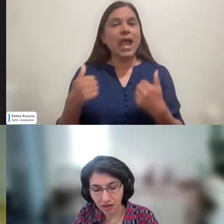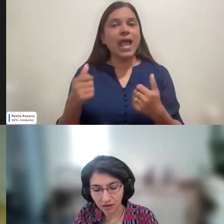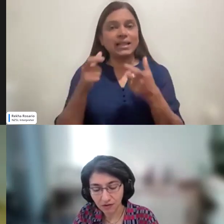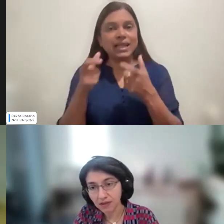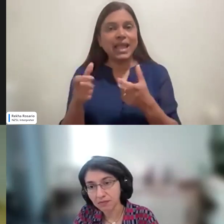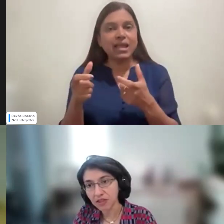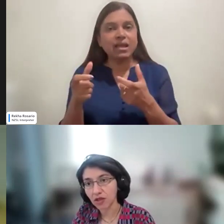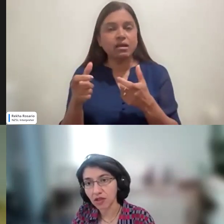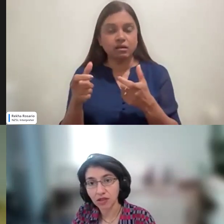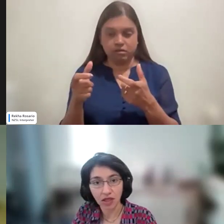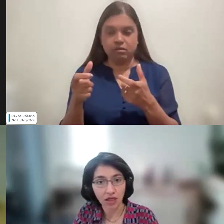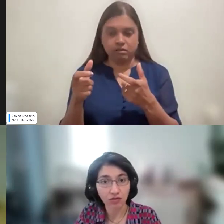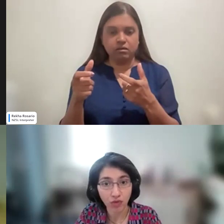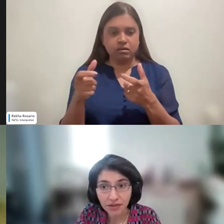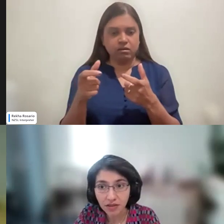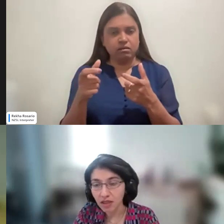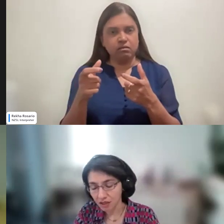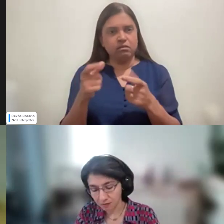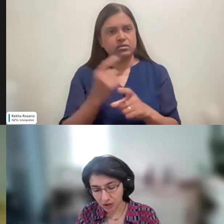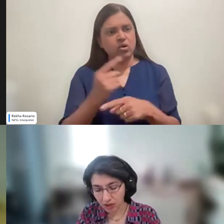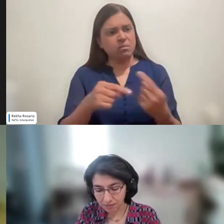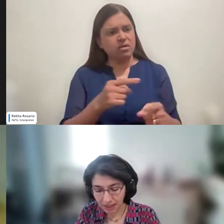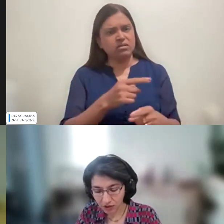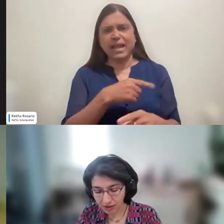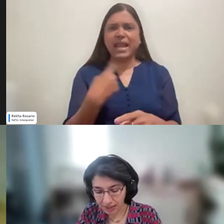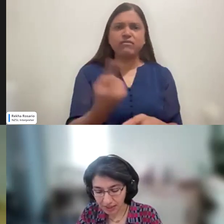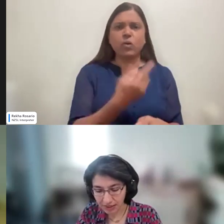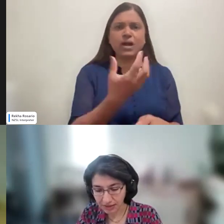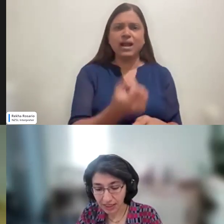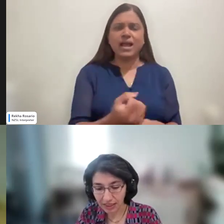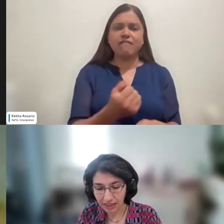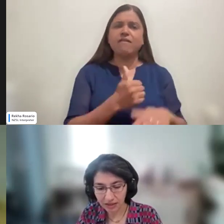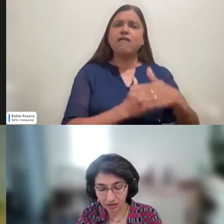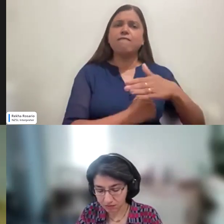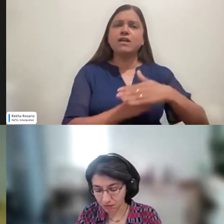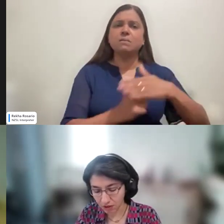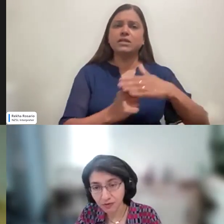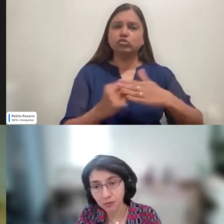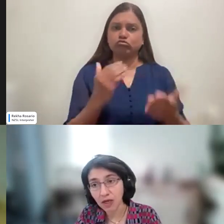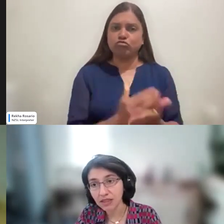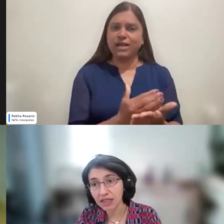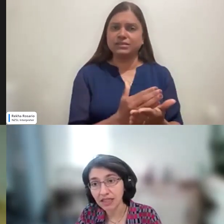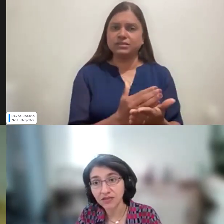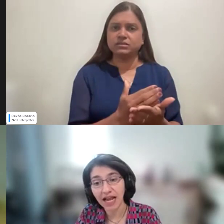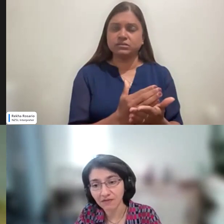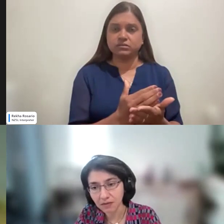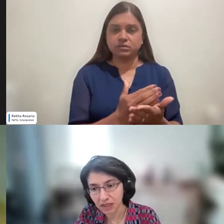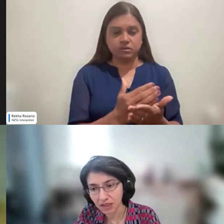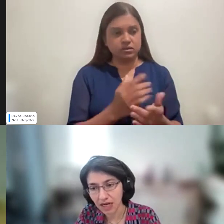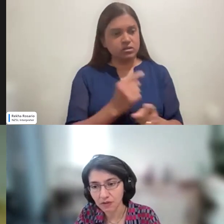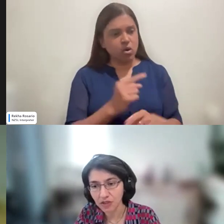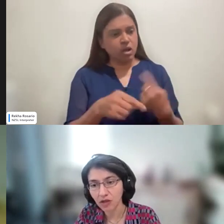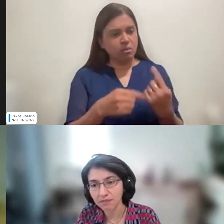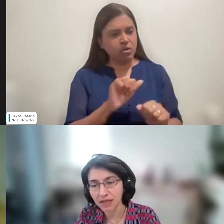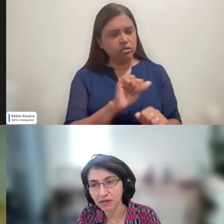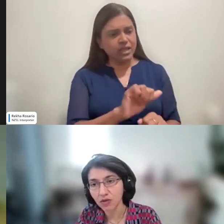people's fundamental right, we talk about their loved one health and well-being,